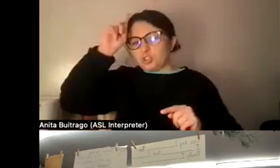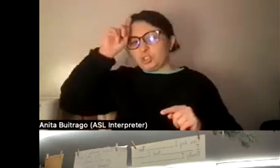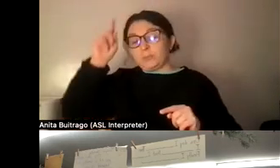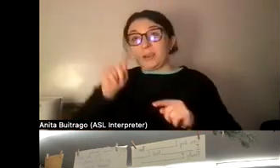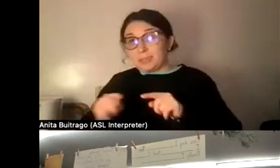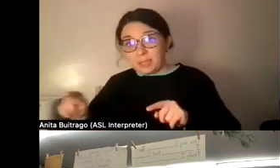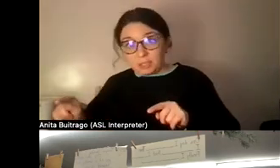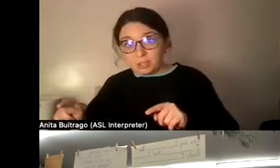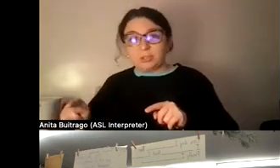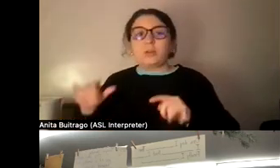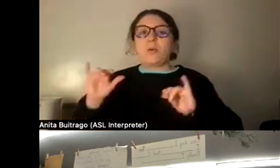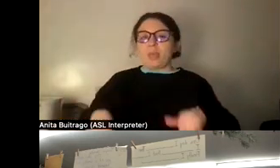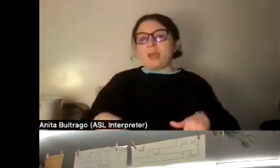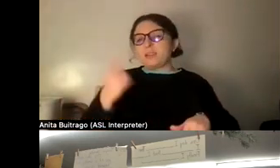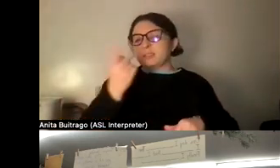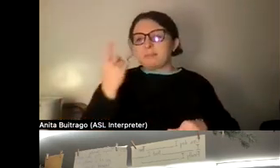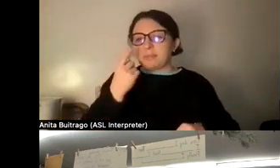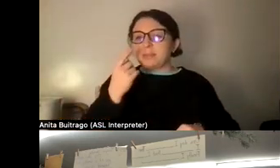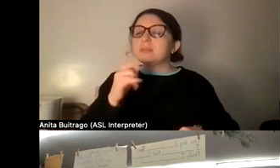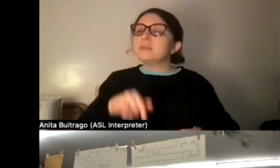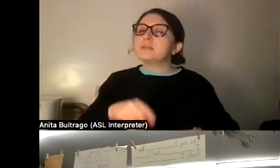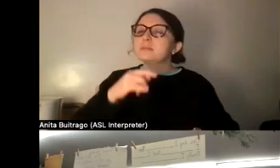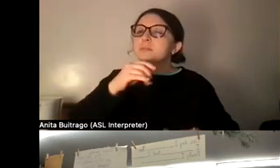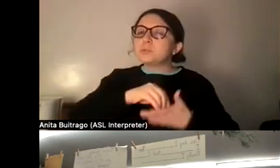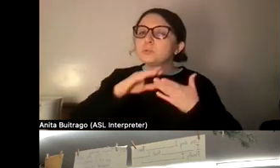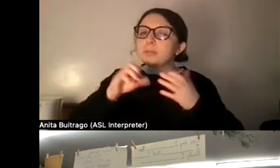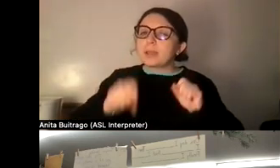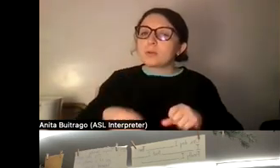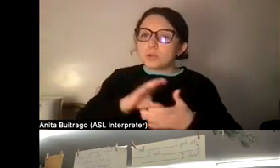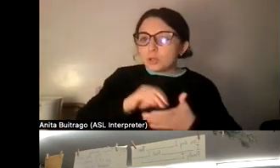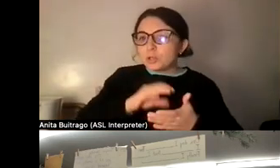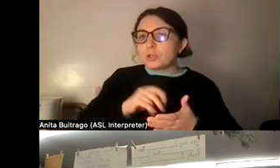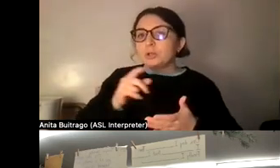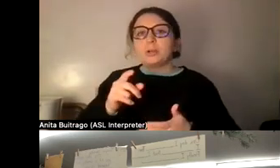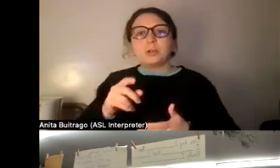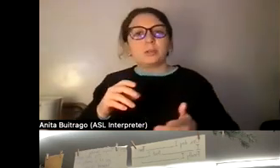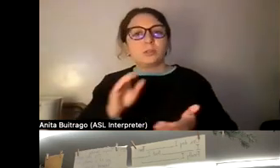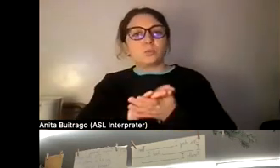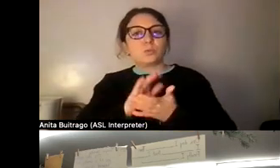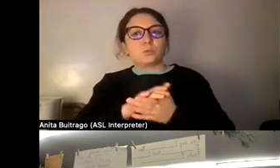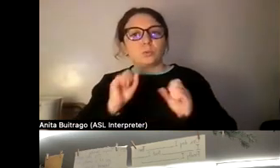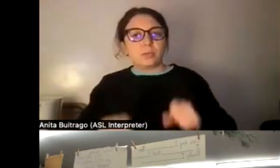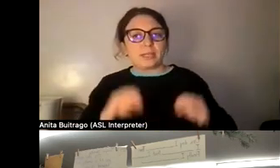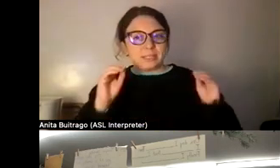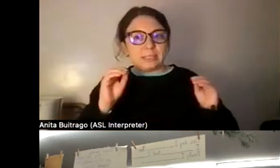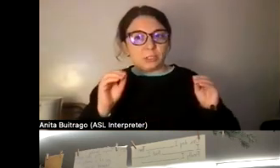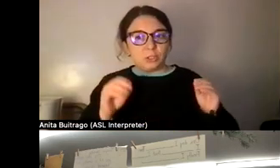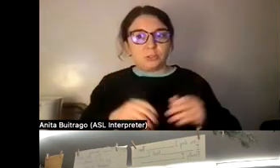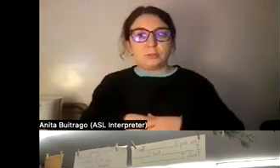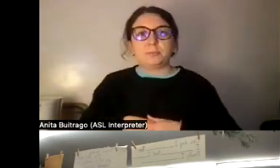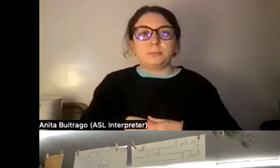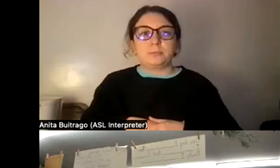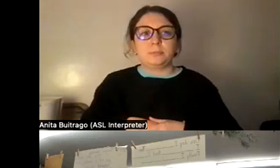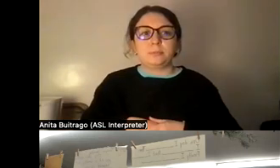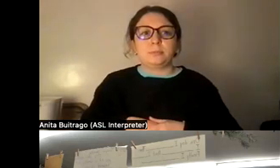that's something this group can do sometimes get challenged with and have some confusion about. I think is it 13 sounds that are